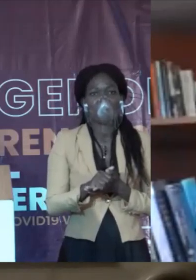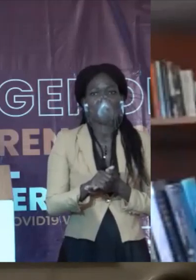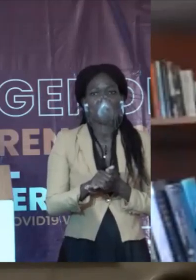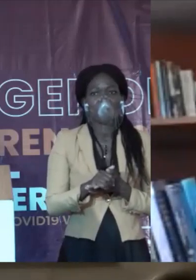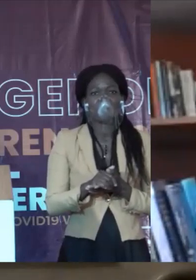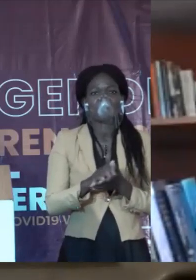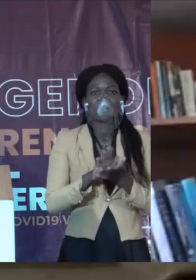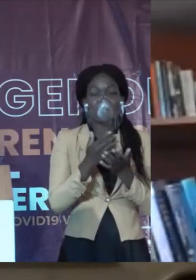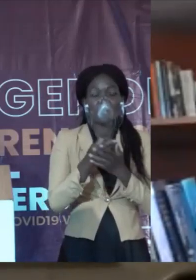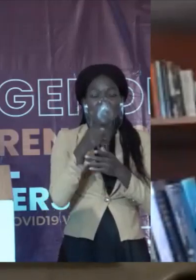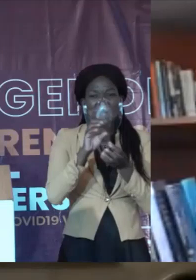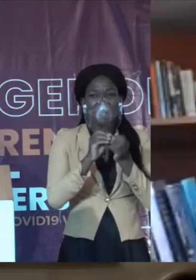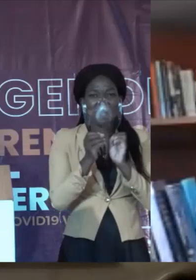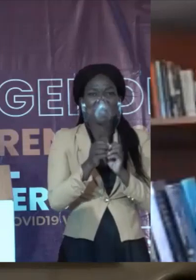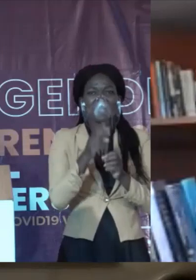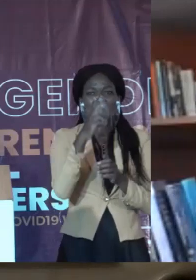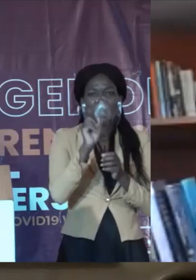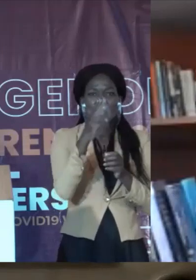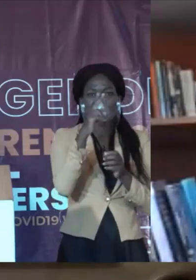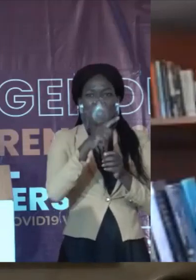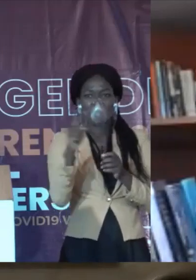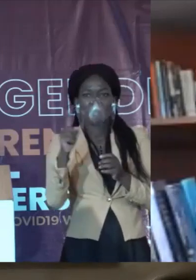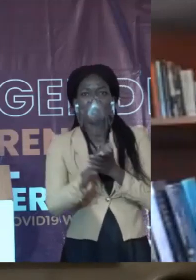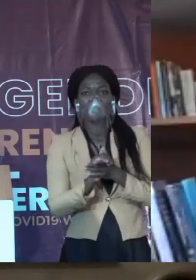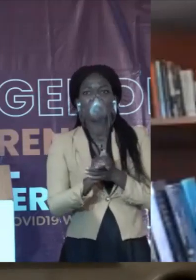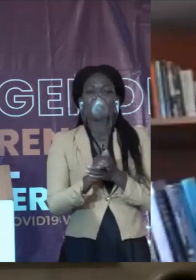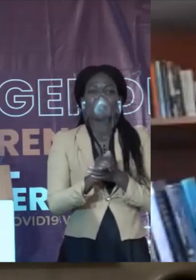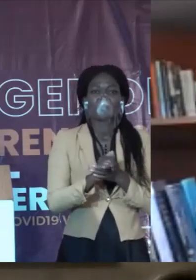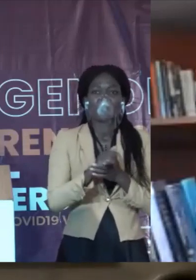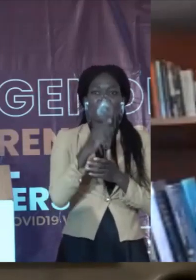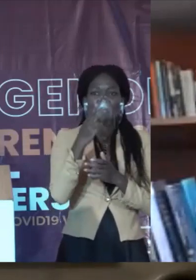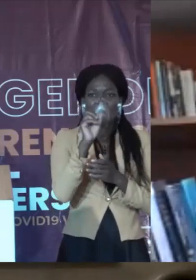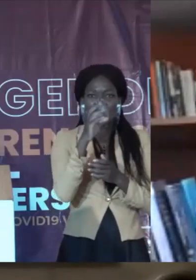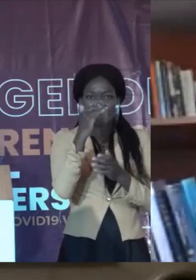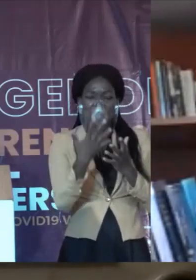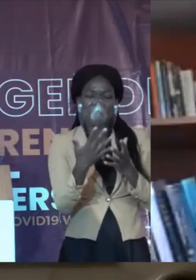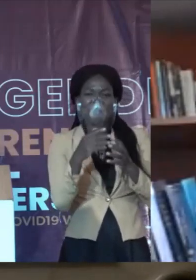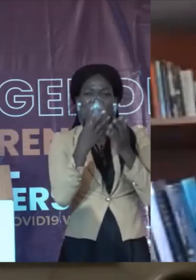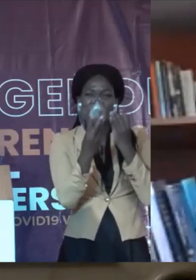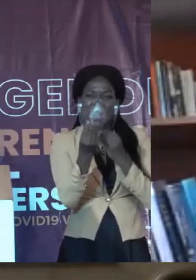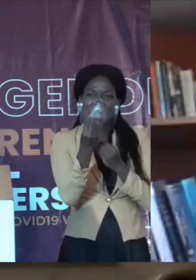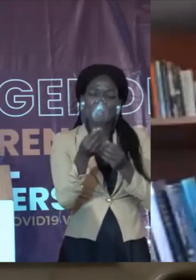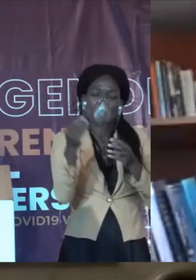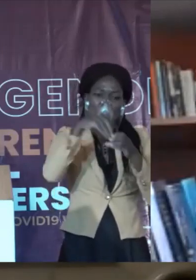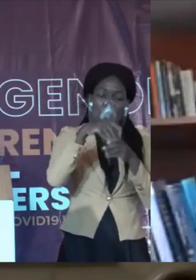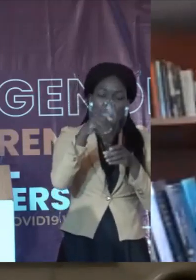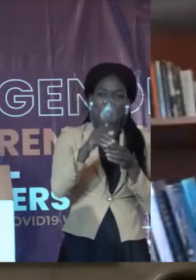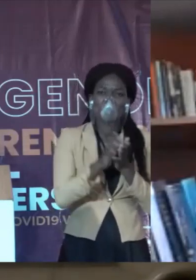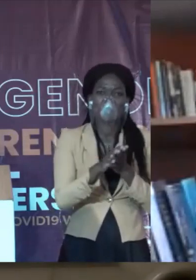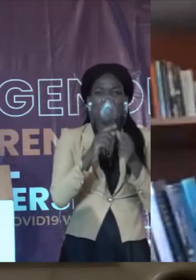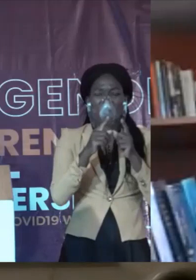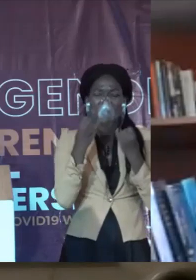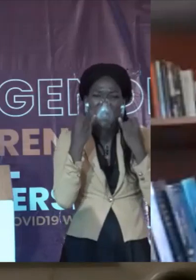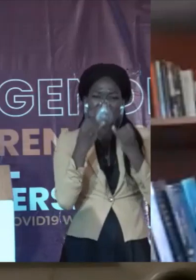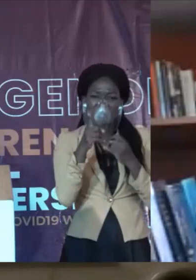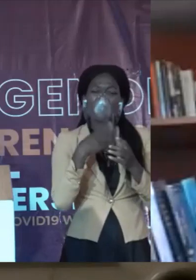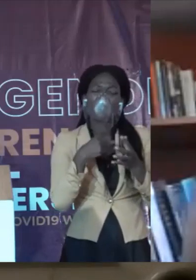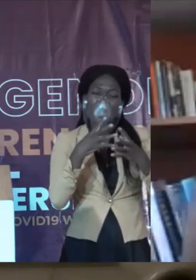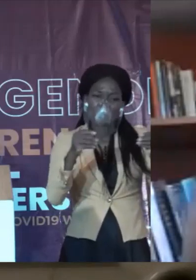to 2030 on financial inclusion. And I want to say what are some of the strategies and the underlying issues that we must